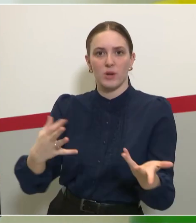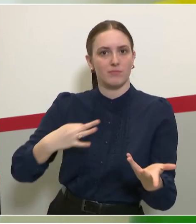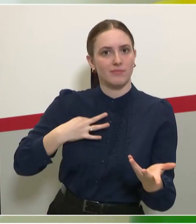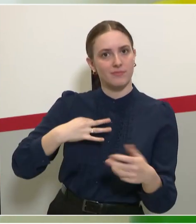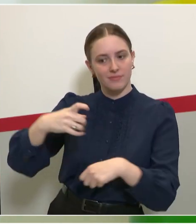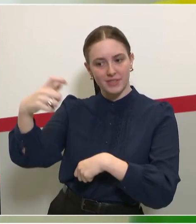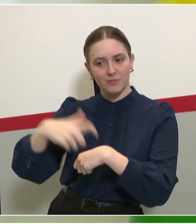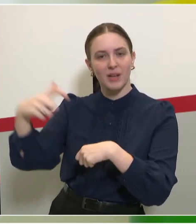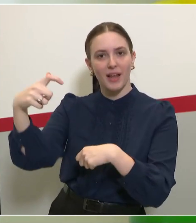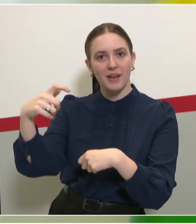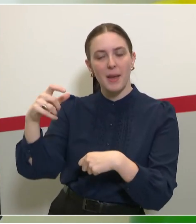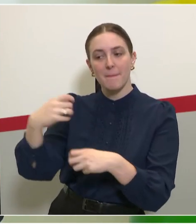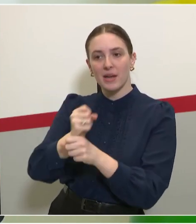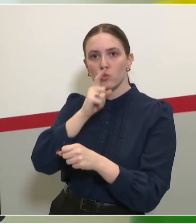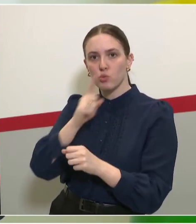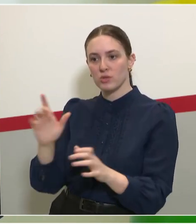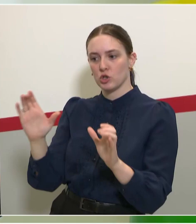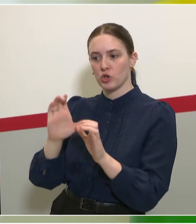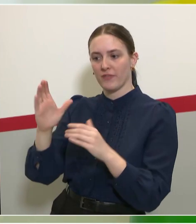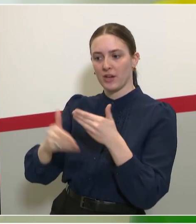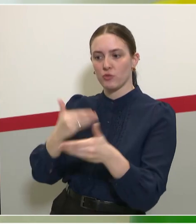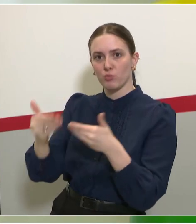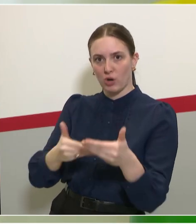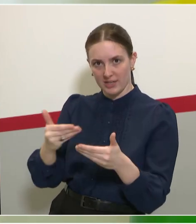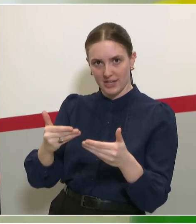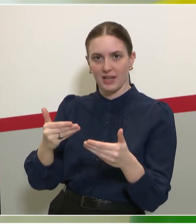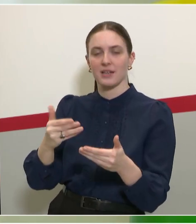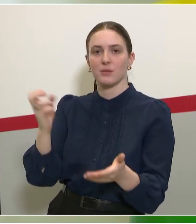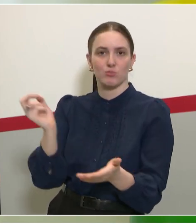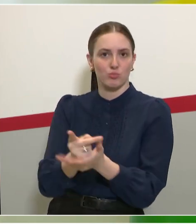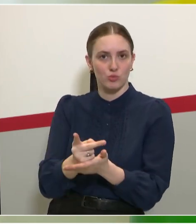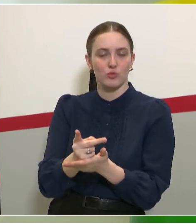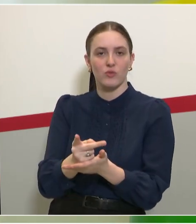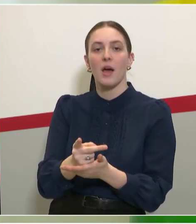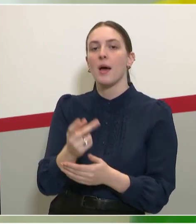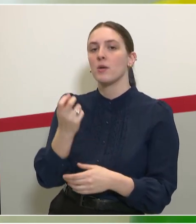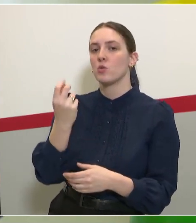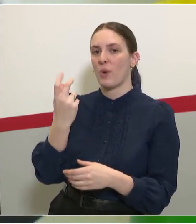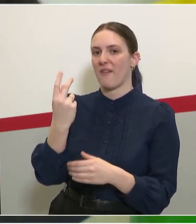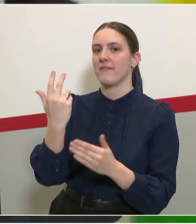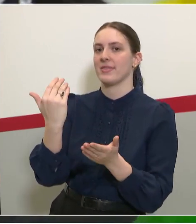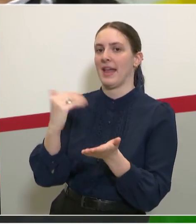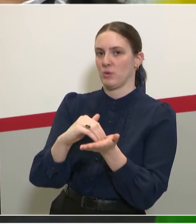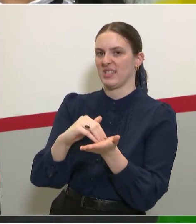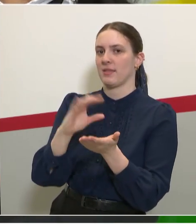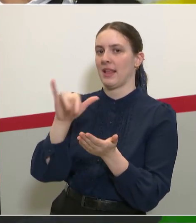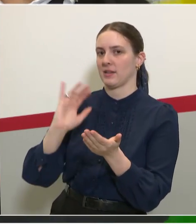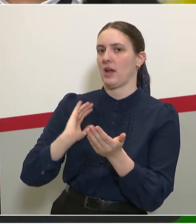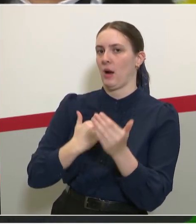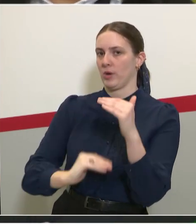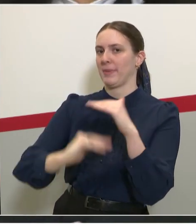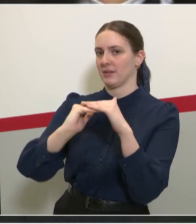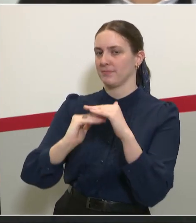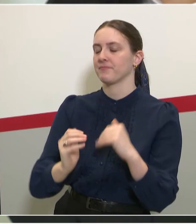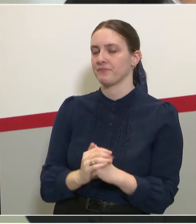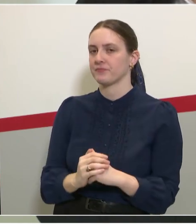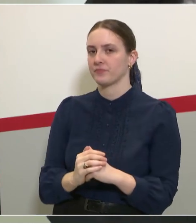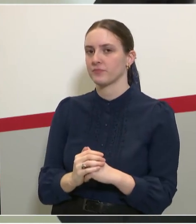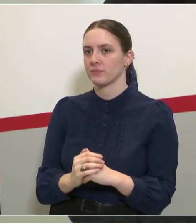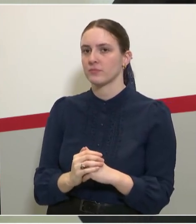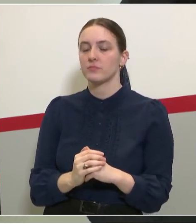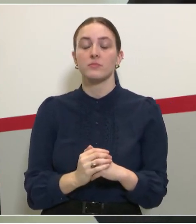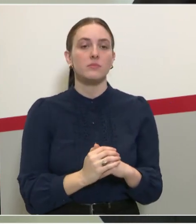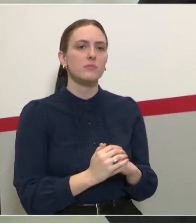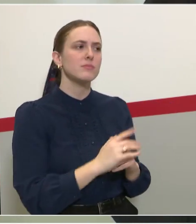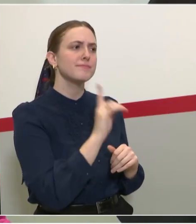time and completes the certification process. But 12,000 is our number that we serve. Mayor Bowser, can you remind us, I apologize that I forget,